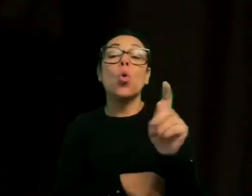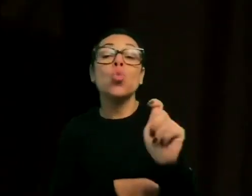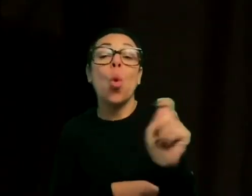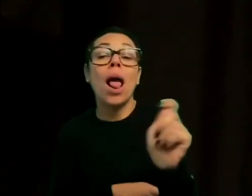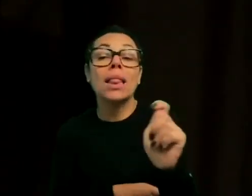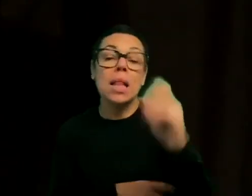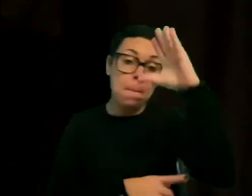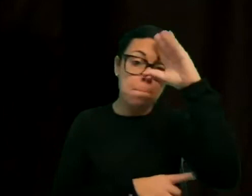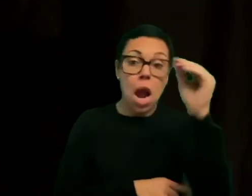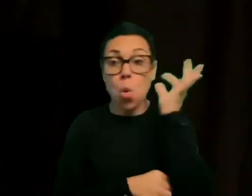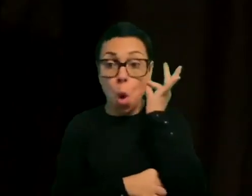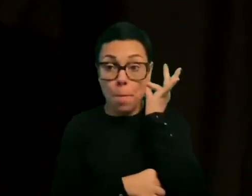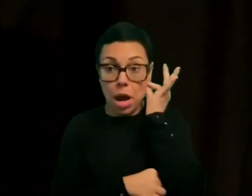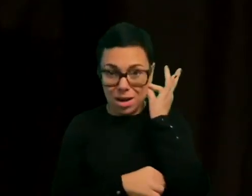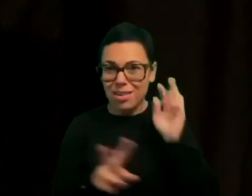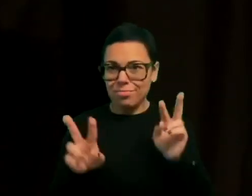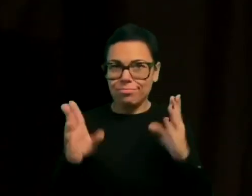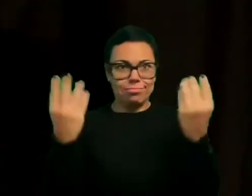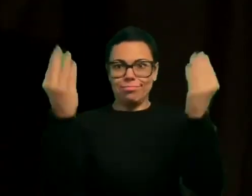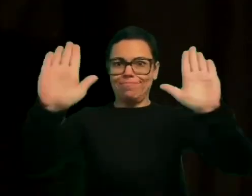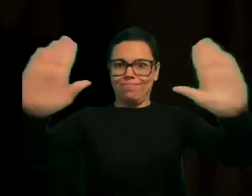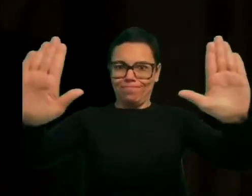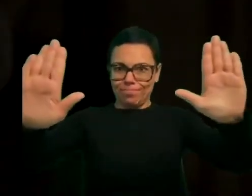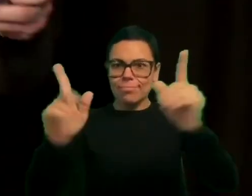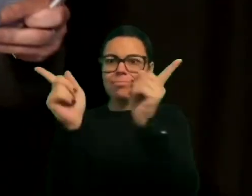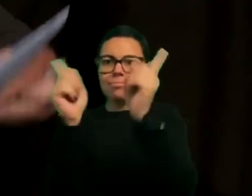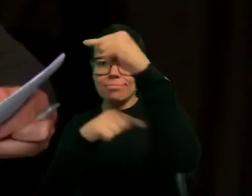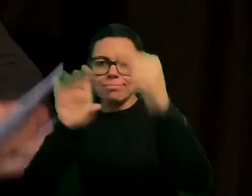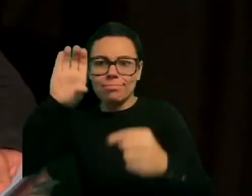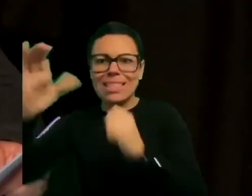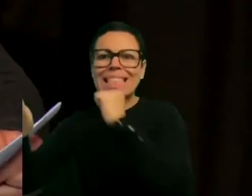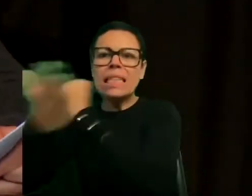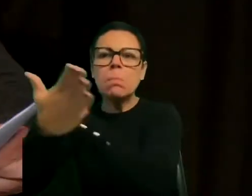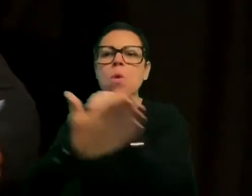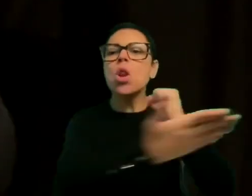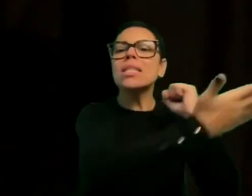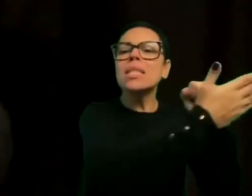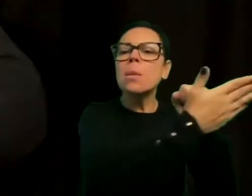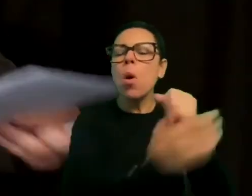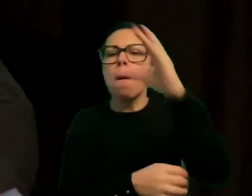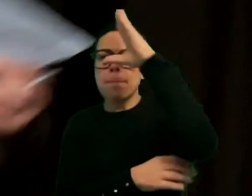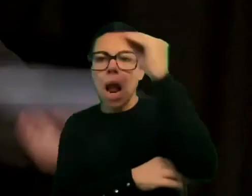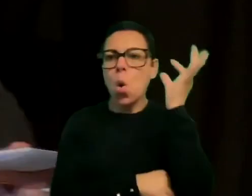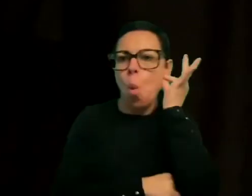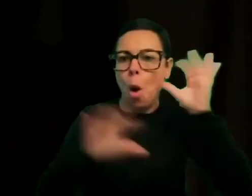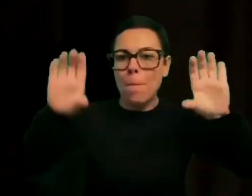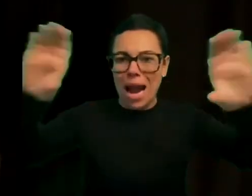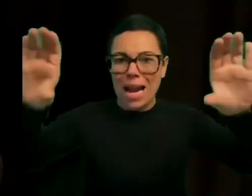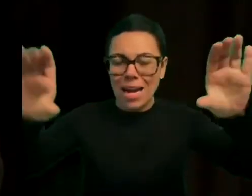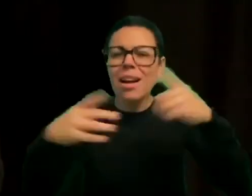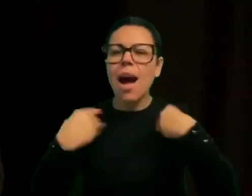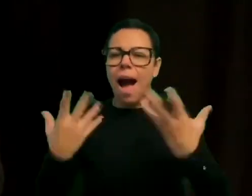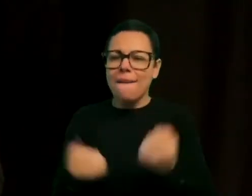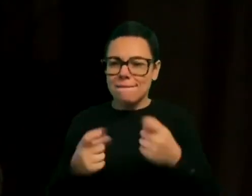the sign for the women plus changing table for the baby, and then you see the sign for the man, where there's no room for